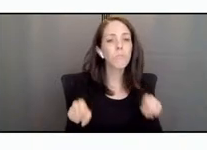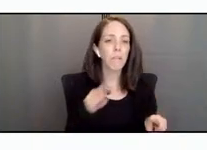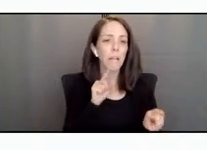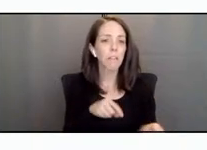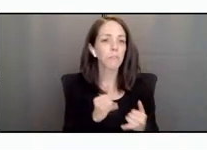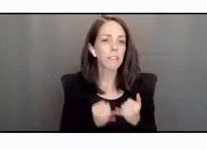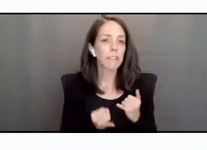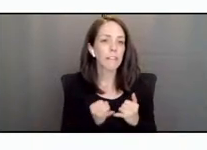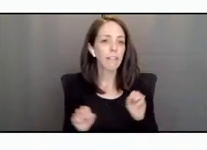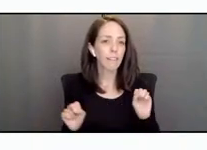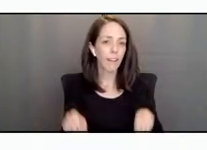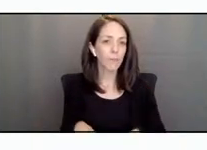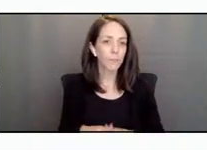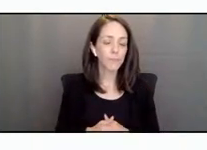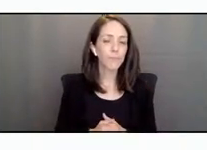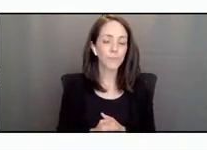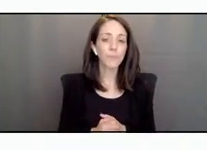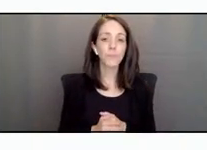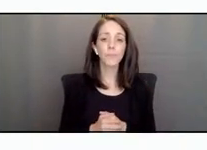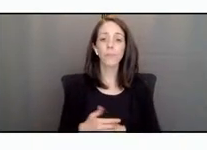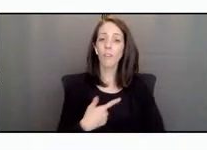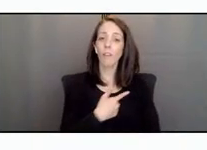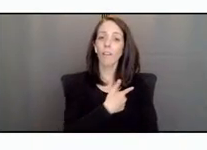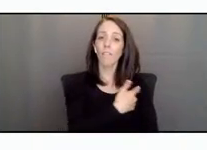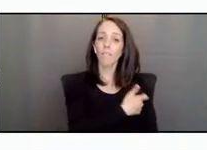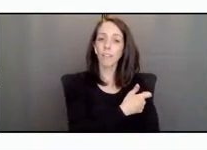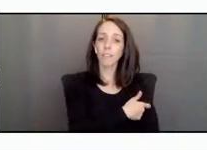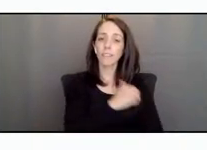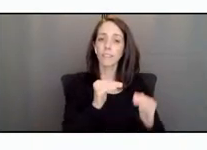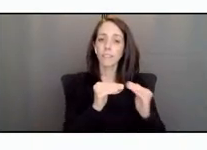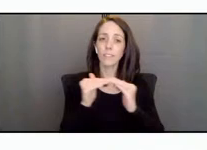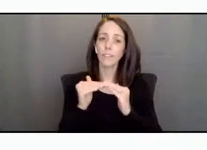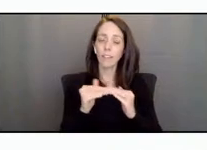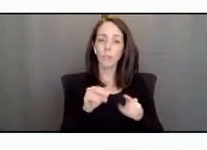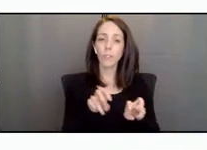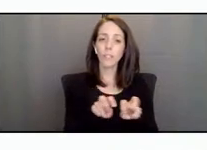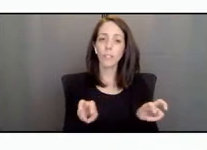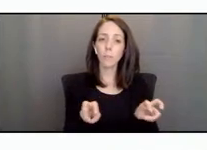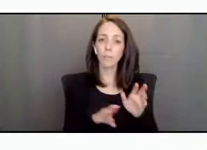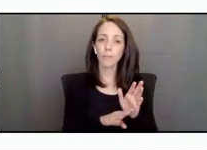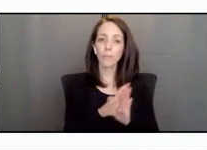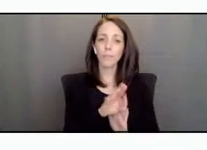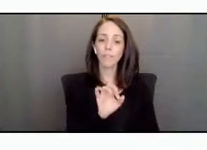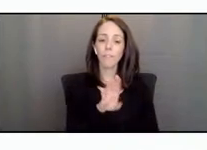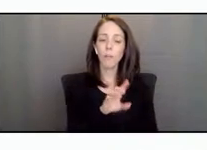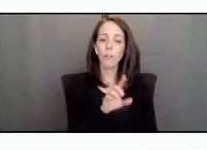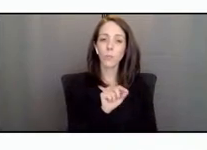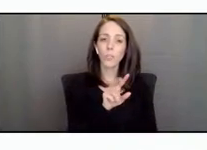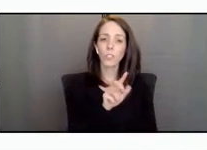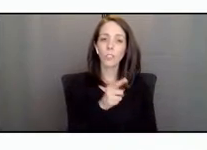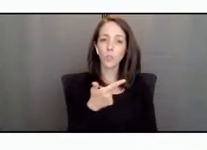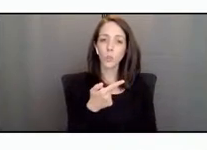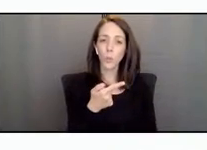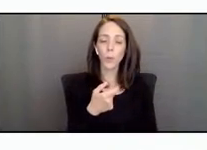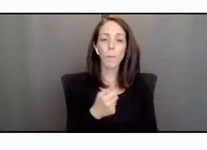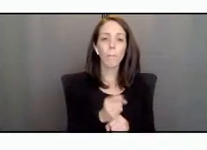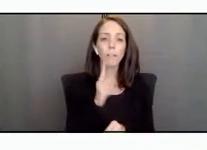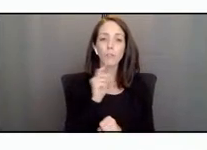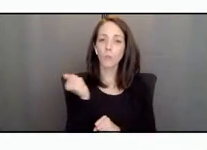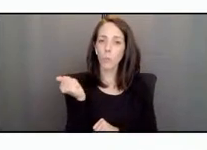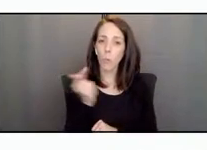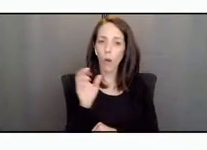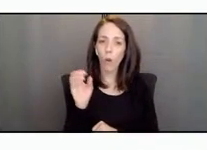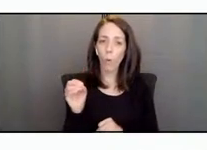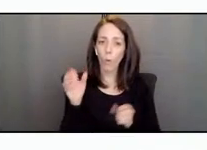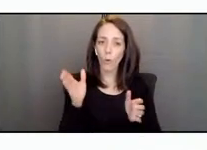that. The Vaccinating Equity Committee was formed in February of 2021 with the charge to ensure that every Oregonian has access to